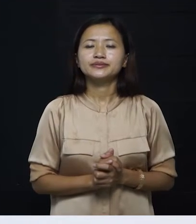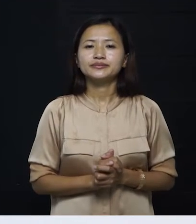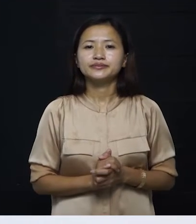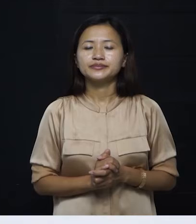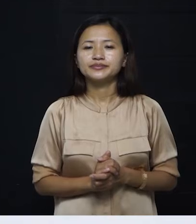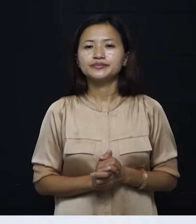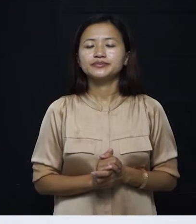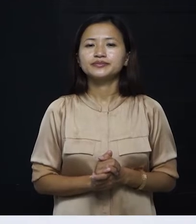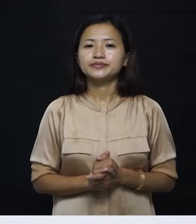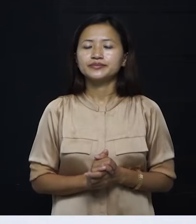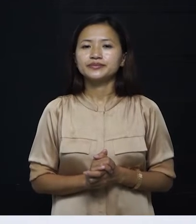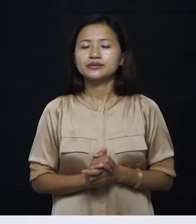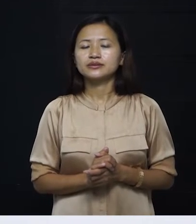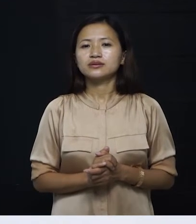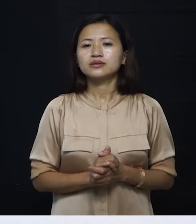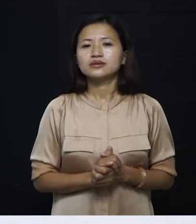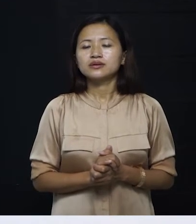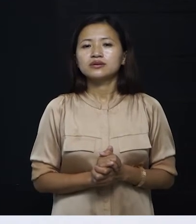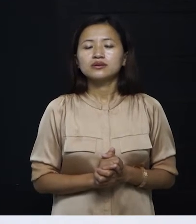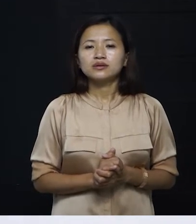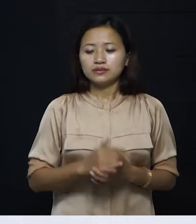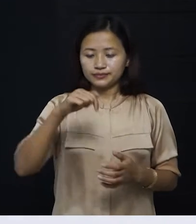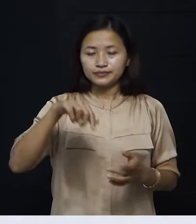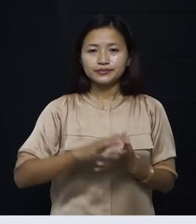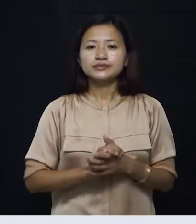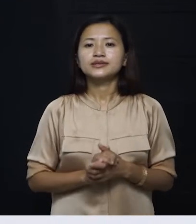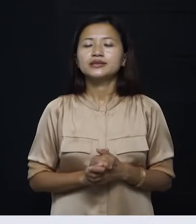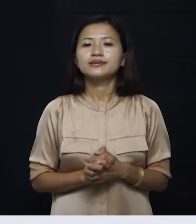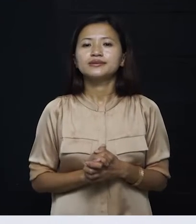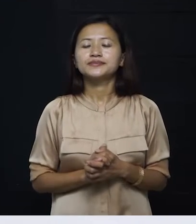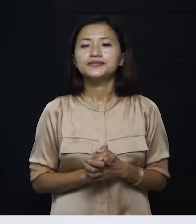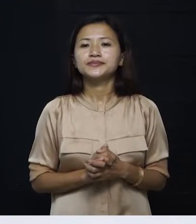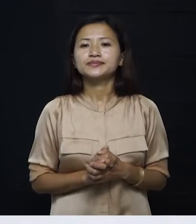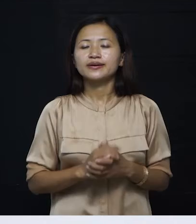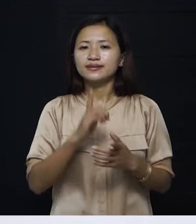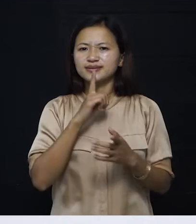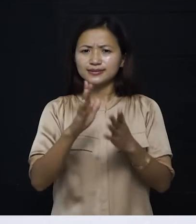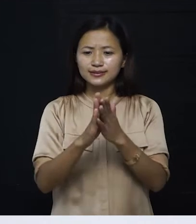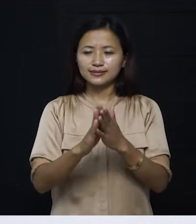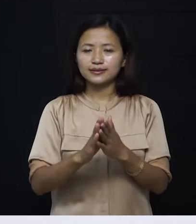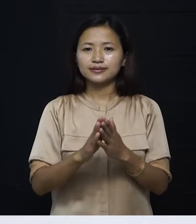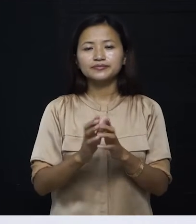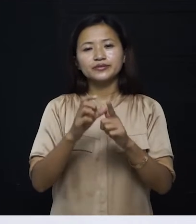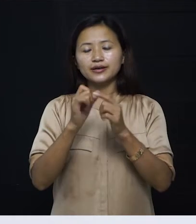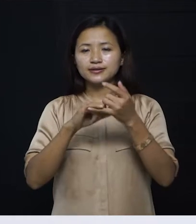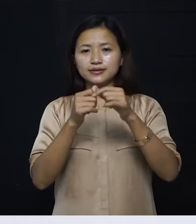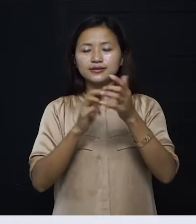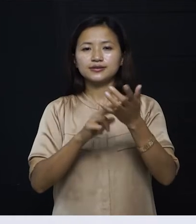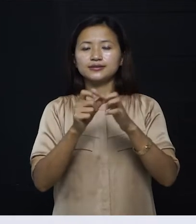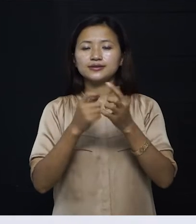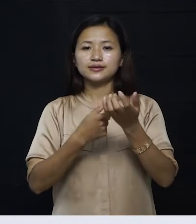money that we find. Now here, when we say standard money, it can be called